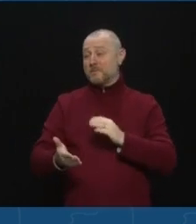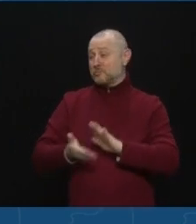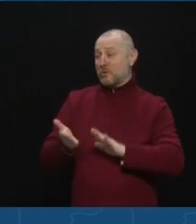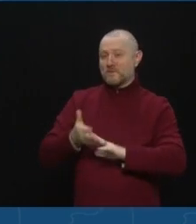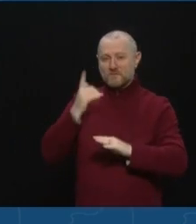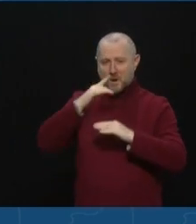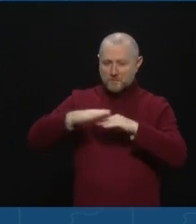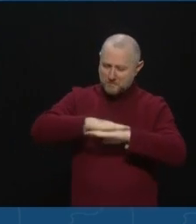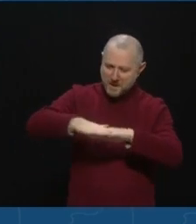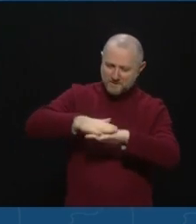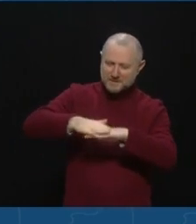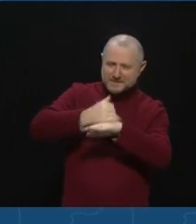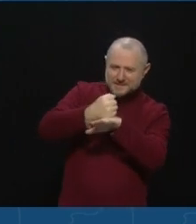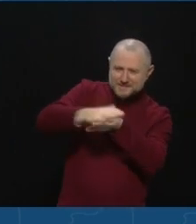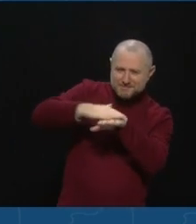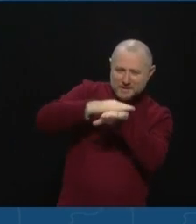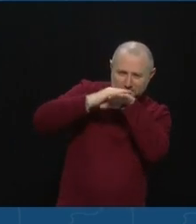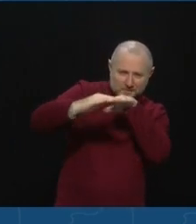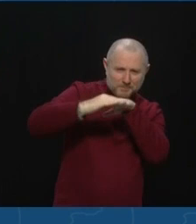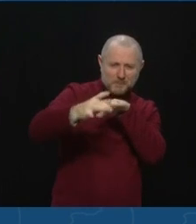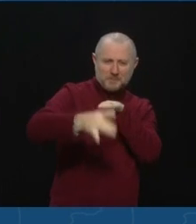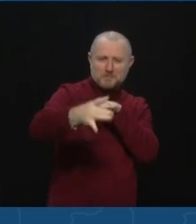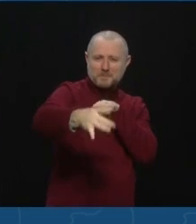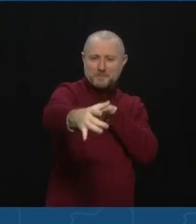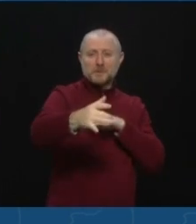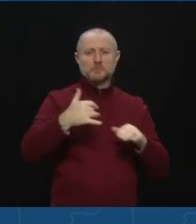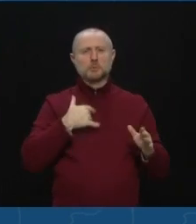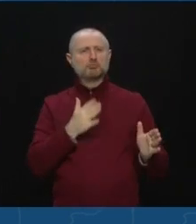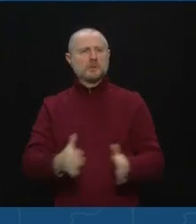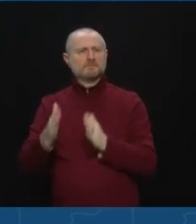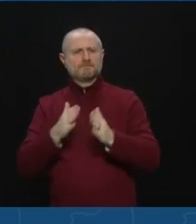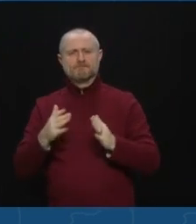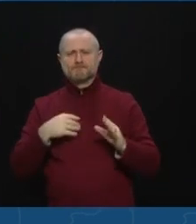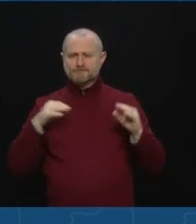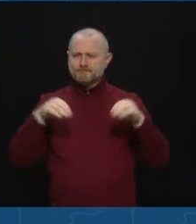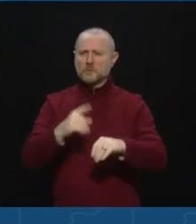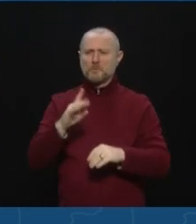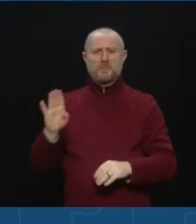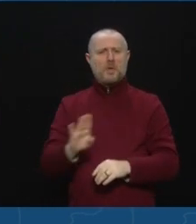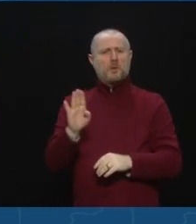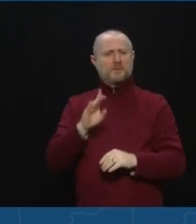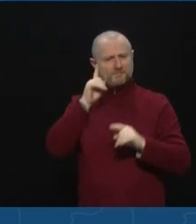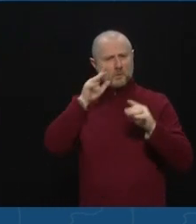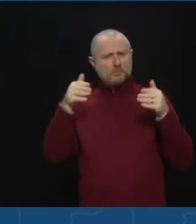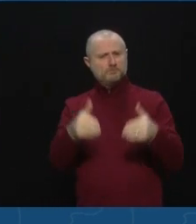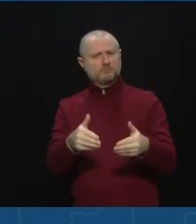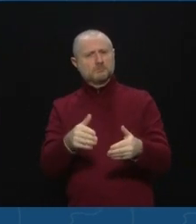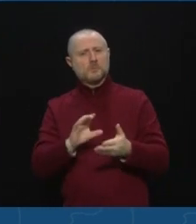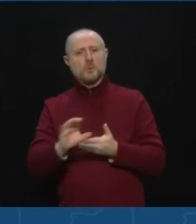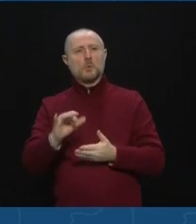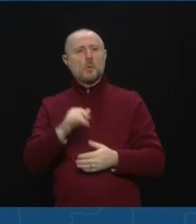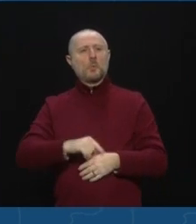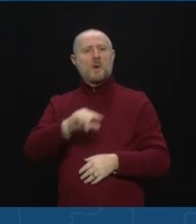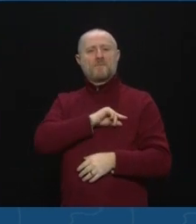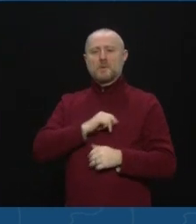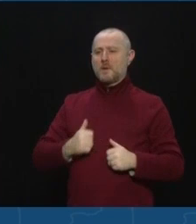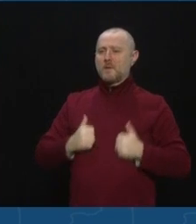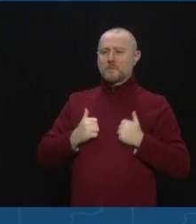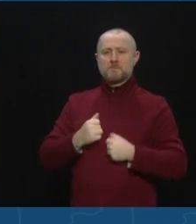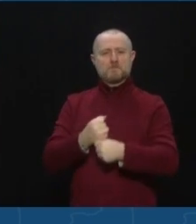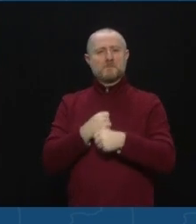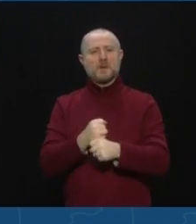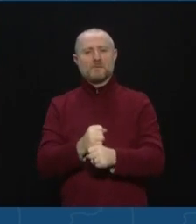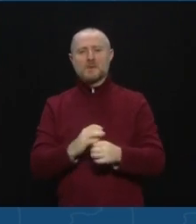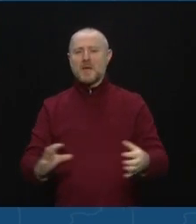us from potholes to not holes. For me, infrastructure is a quality of life issue. It's about creating connections,